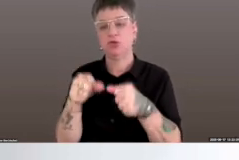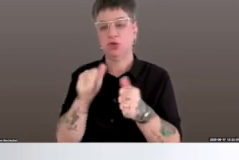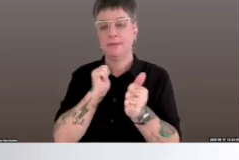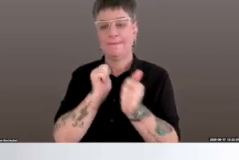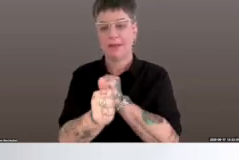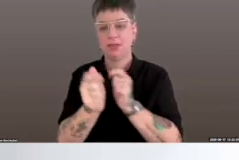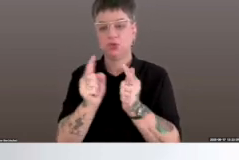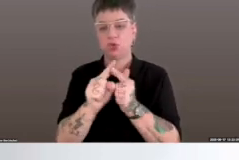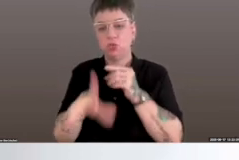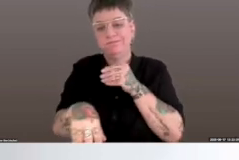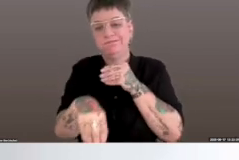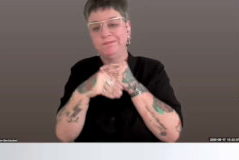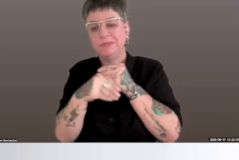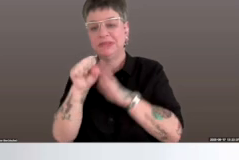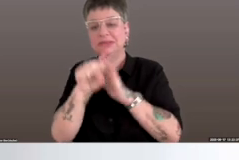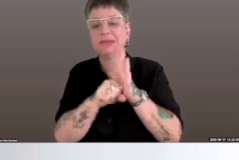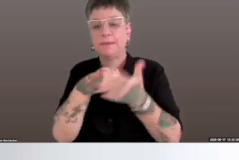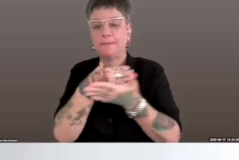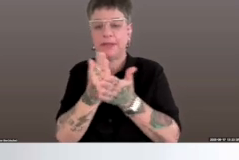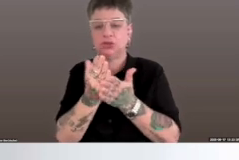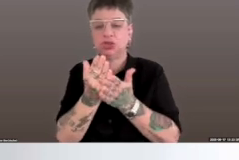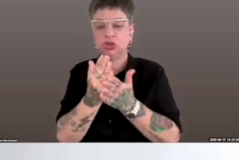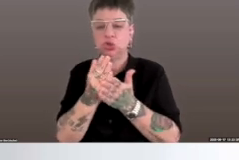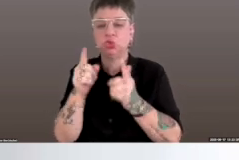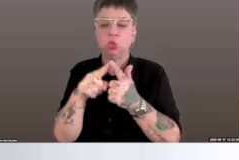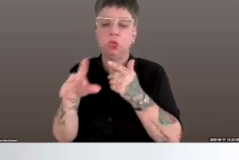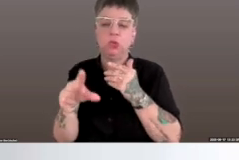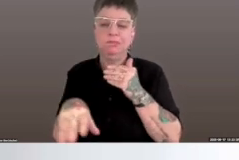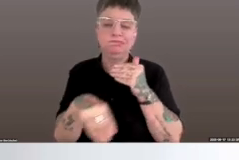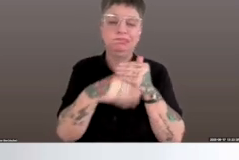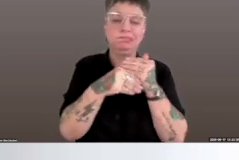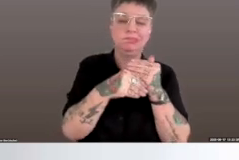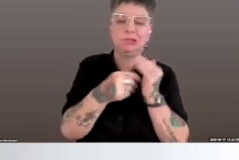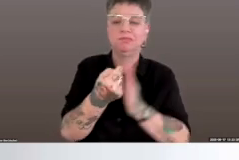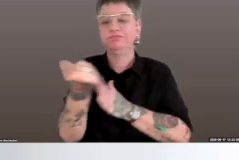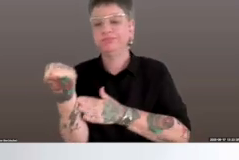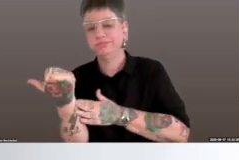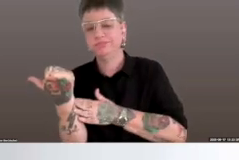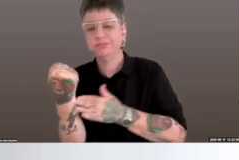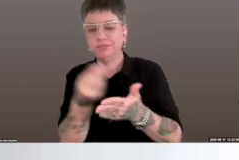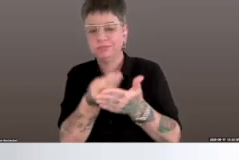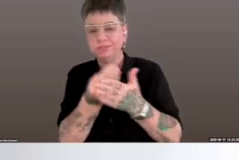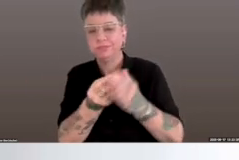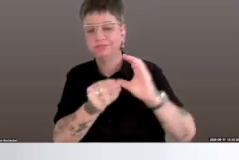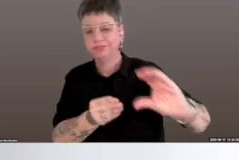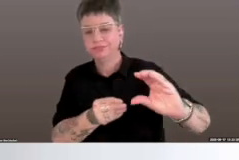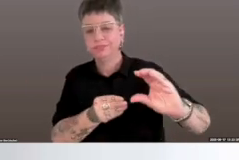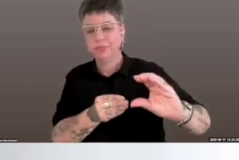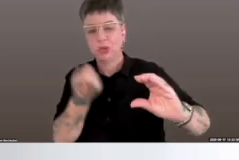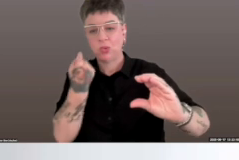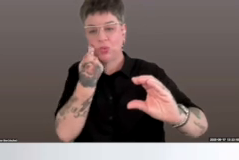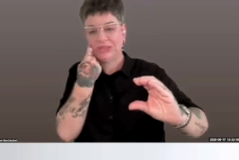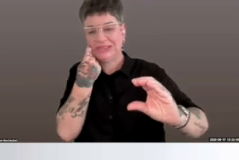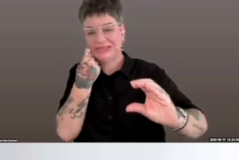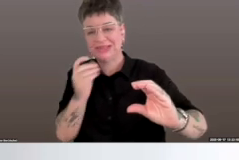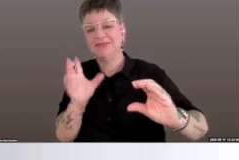budget by adding or removing funds that were previously appropriated. In the